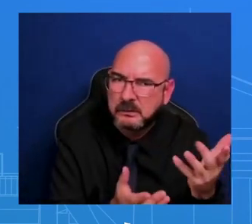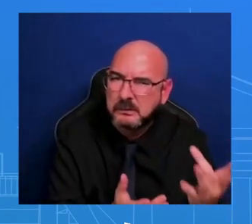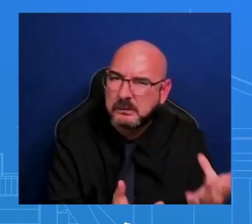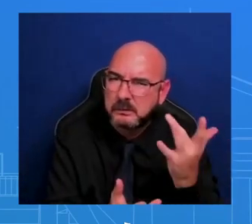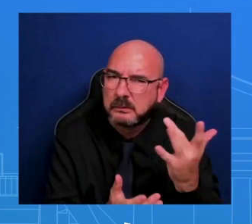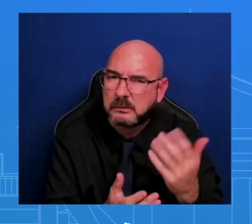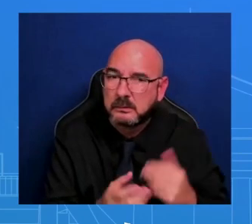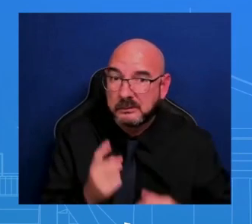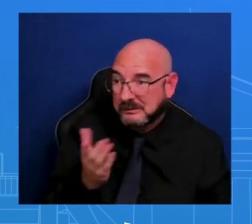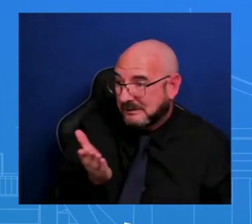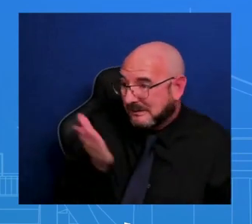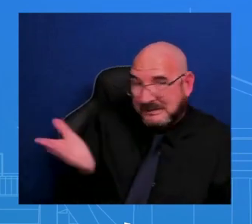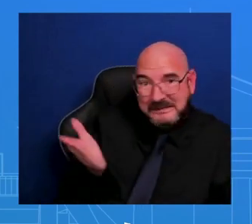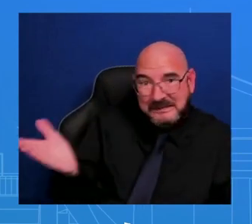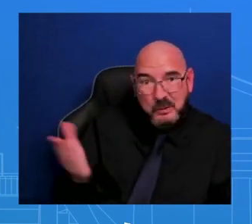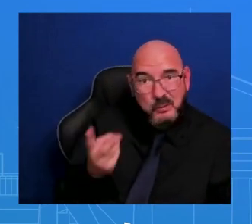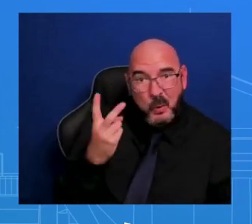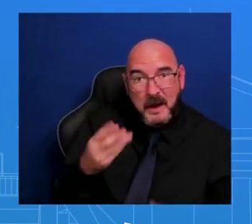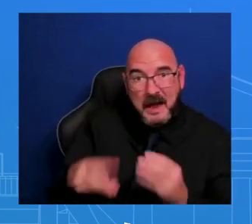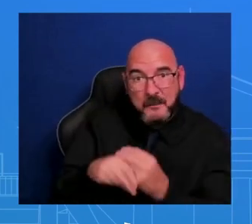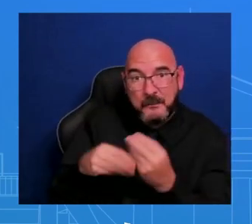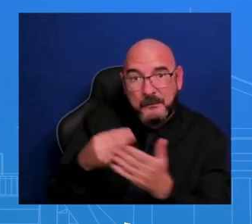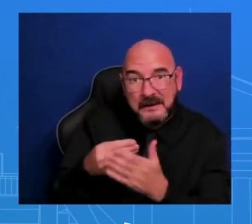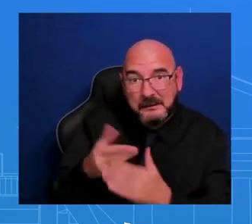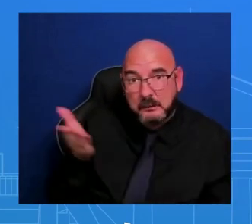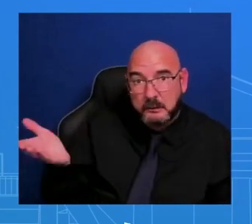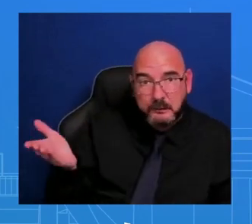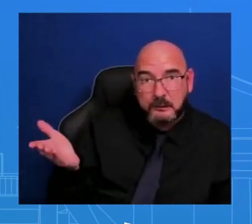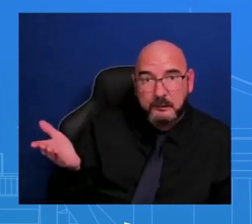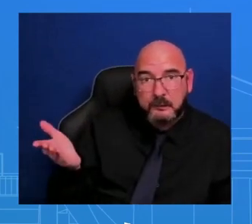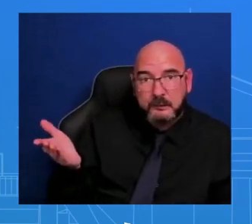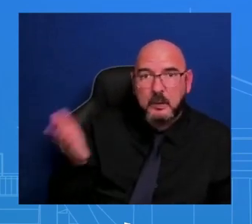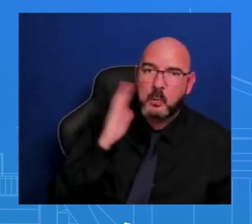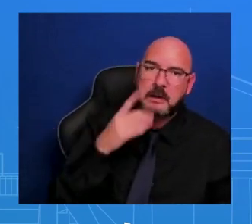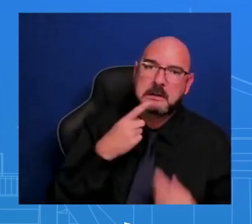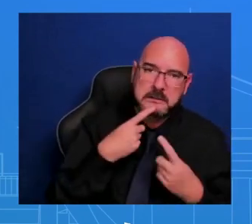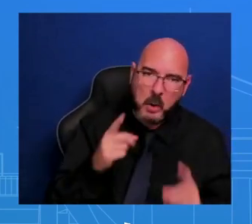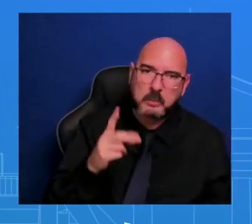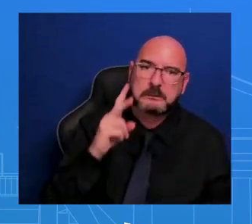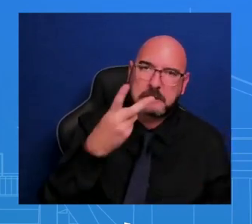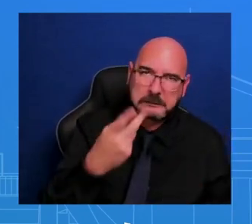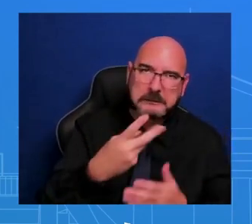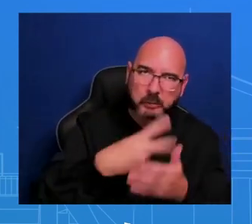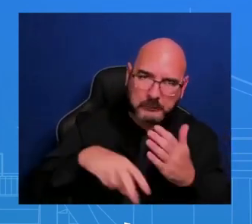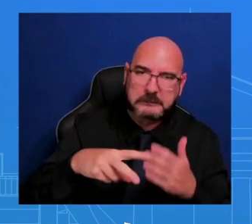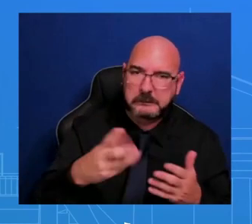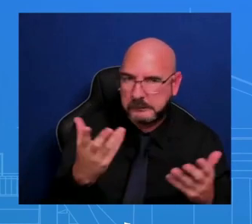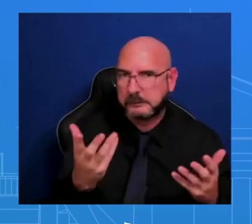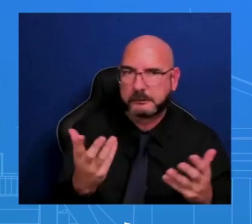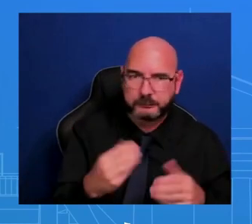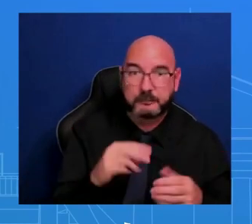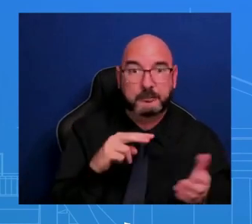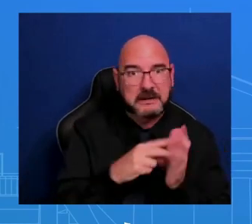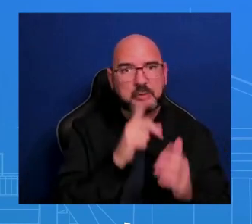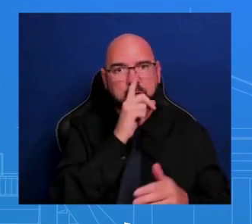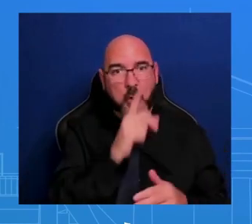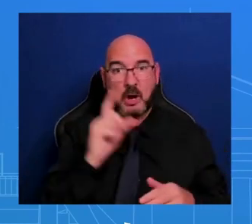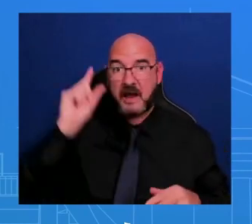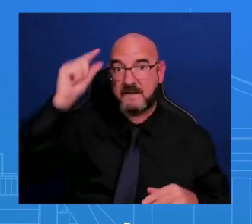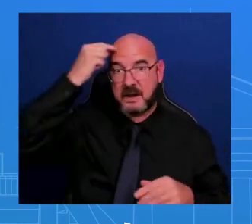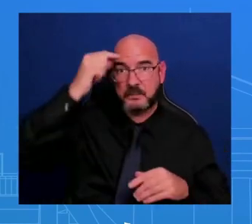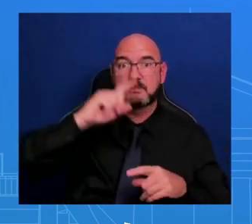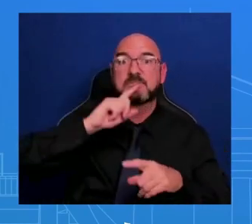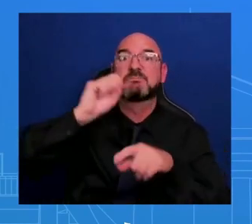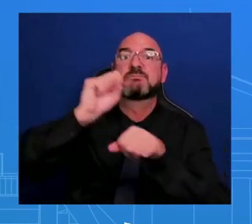last week, and a domestic one that we're going to announce this week, obviously, and to make sure the government stays open. And so there's a lot of work to be